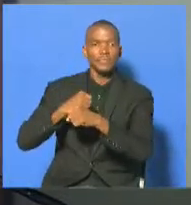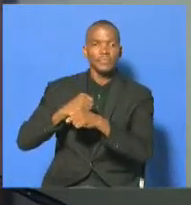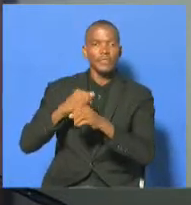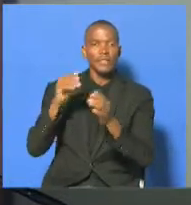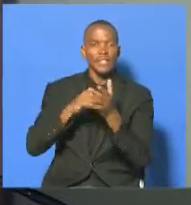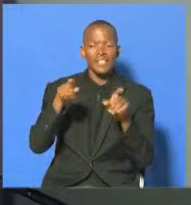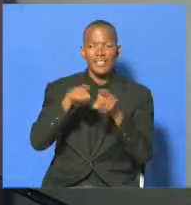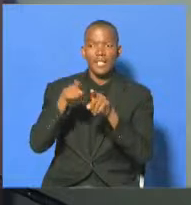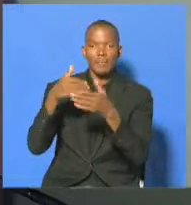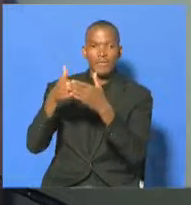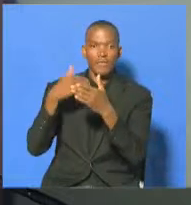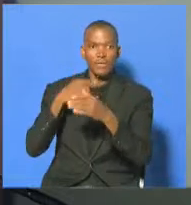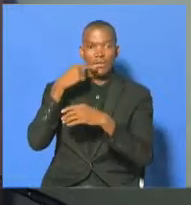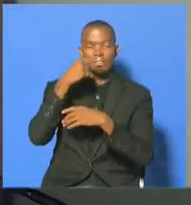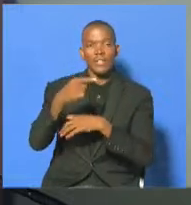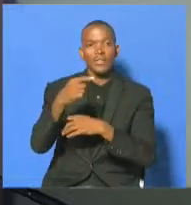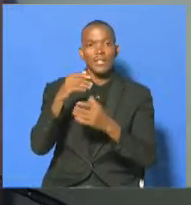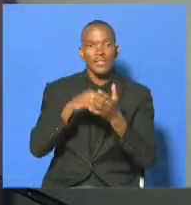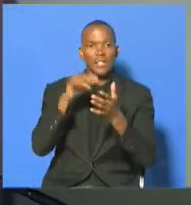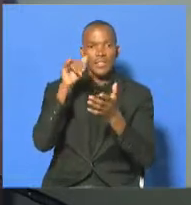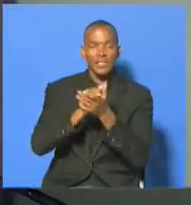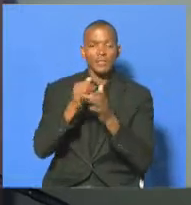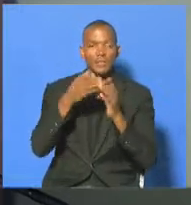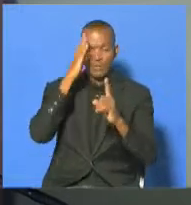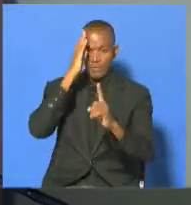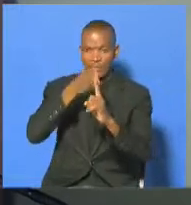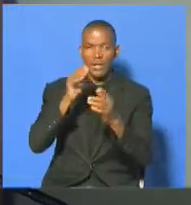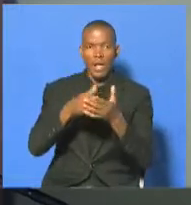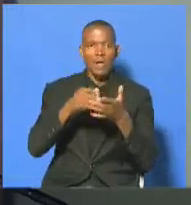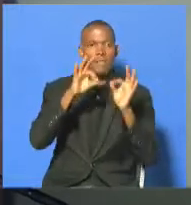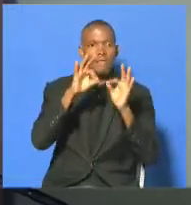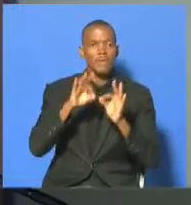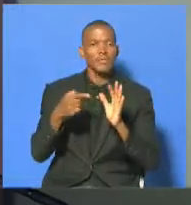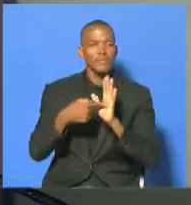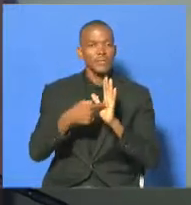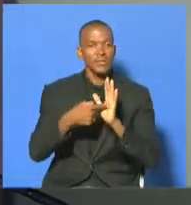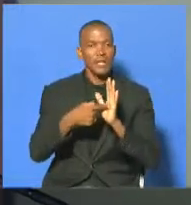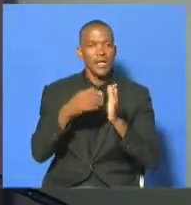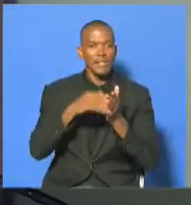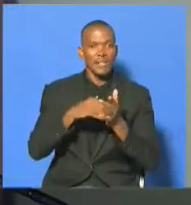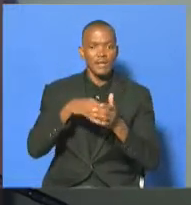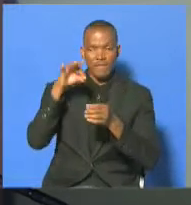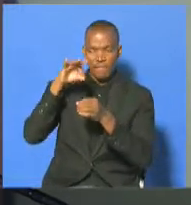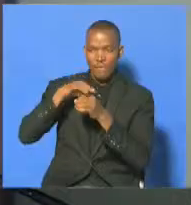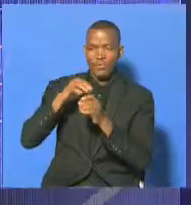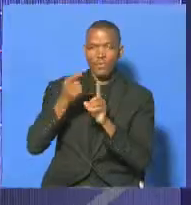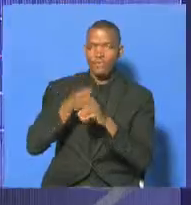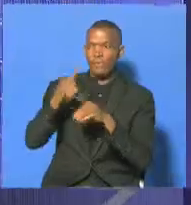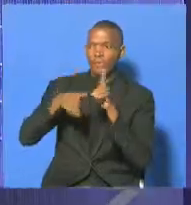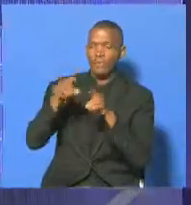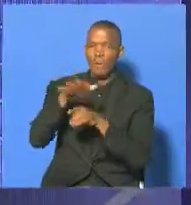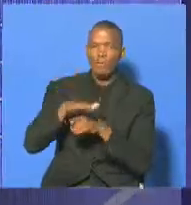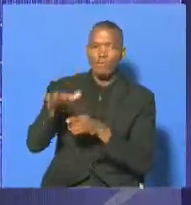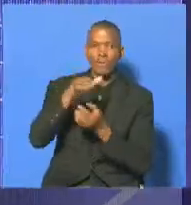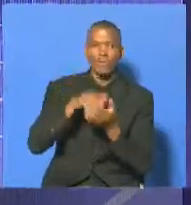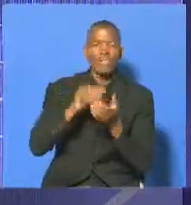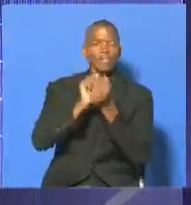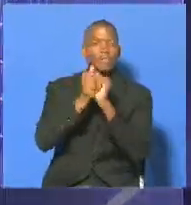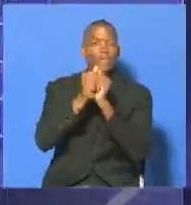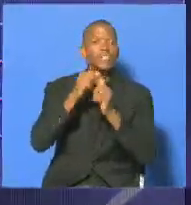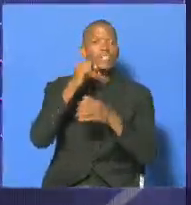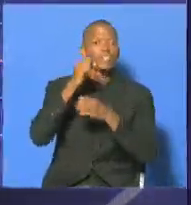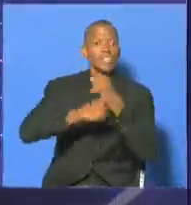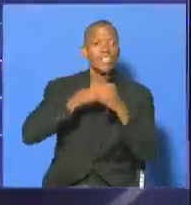as mentioned before, these are purely based on performance and votes from the public. The Sportsmen of the